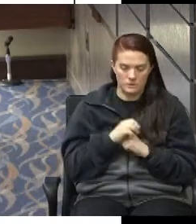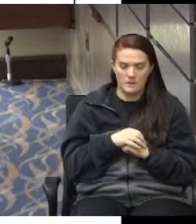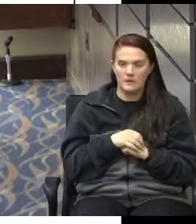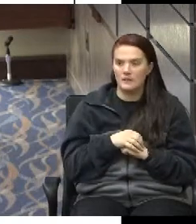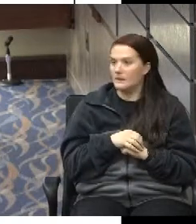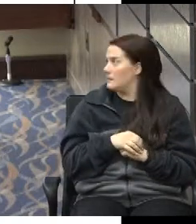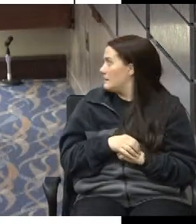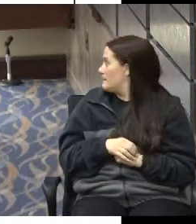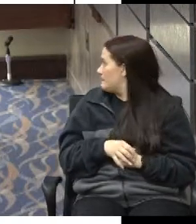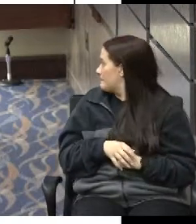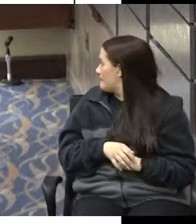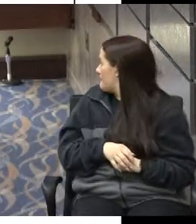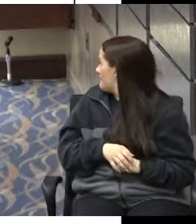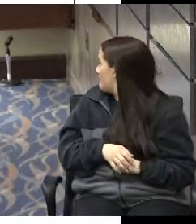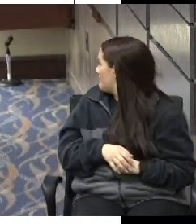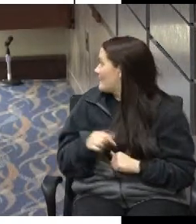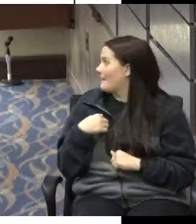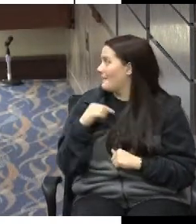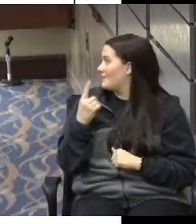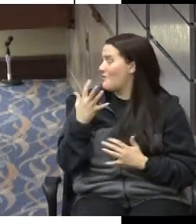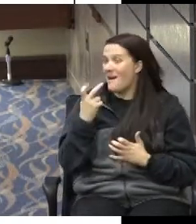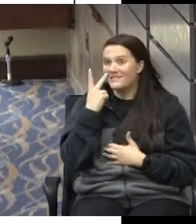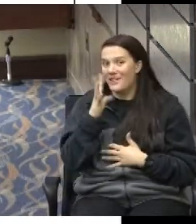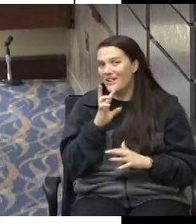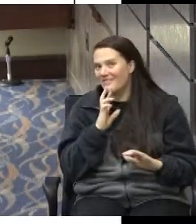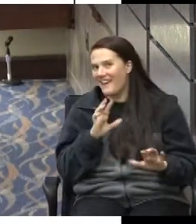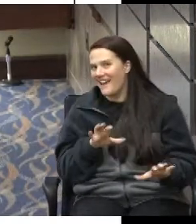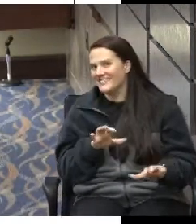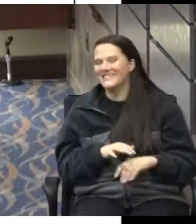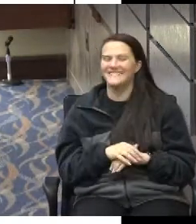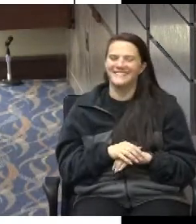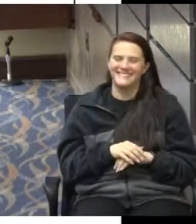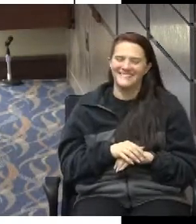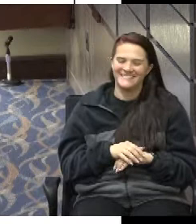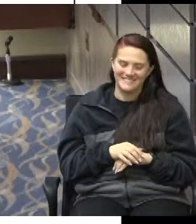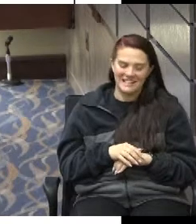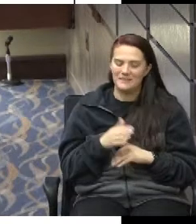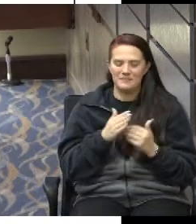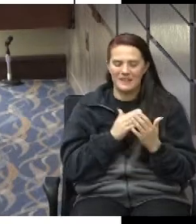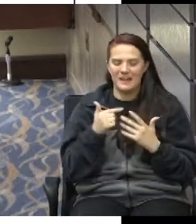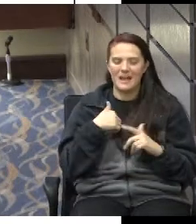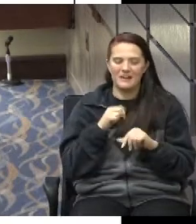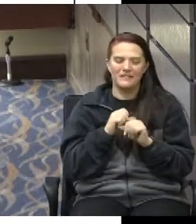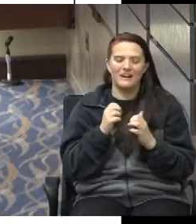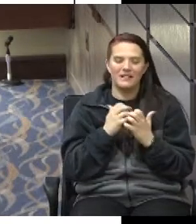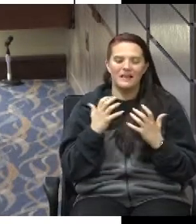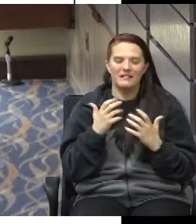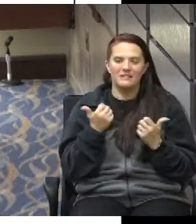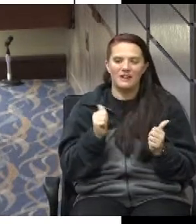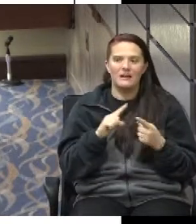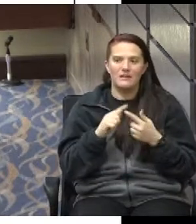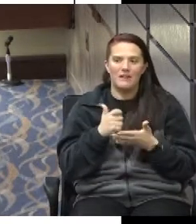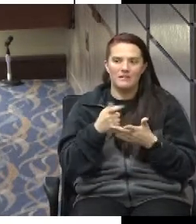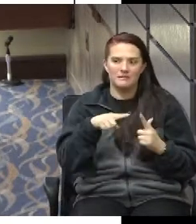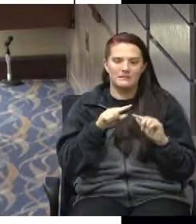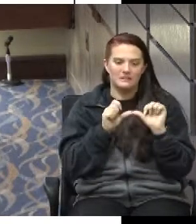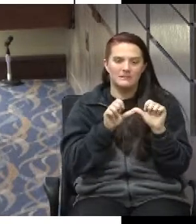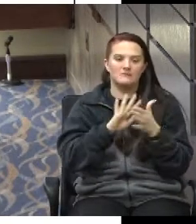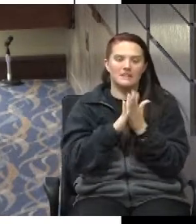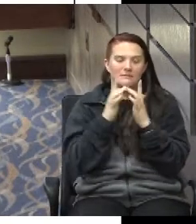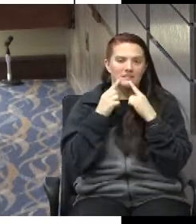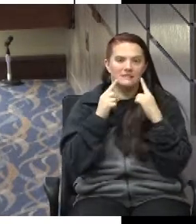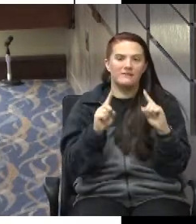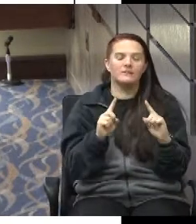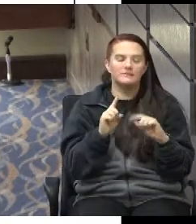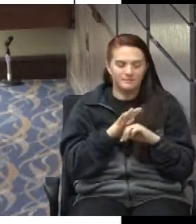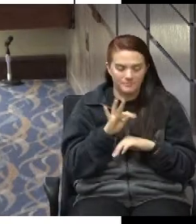So I just want to see your reaction to that. So anyway, so I work with a lot of cities trying to help them continually be successful by